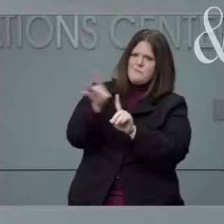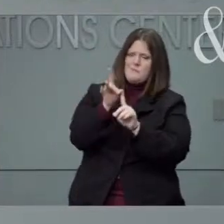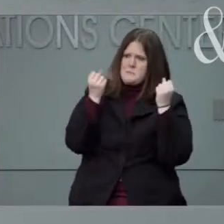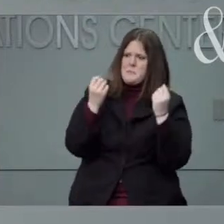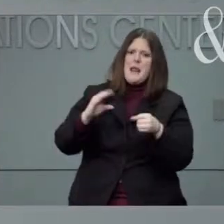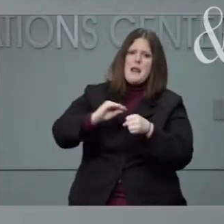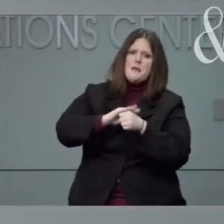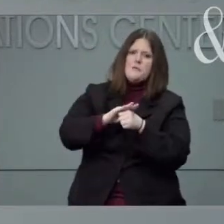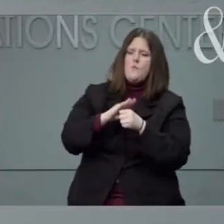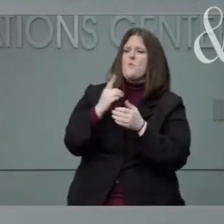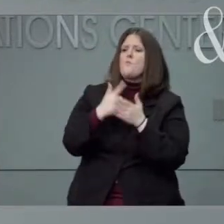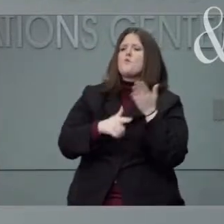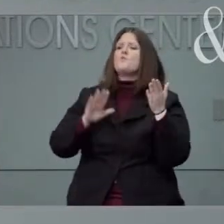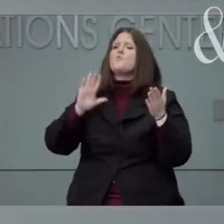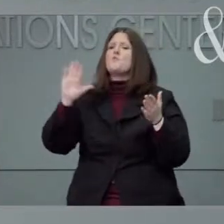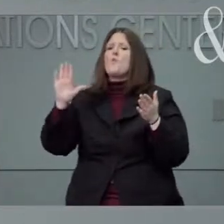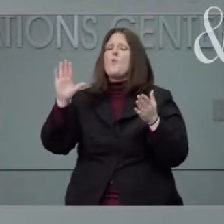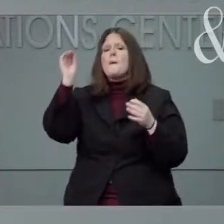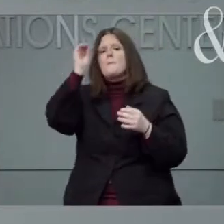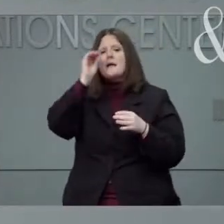school reopening. What are your thoughts on that?